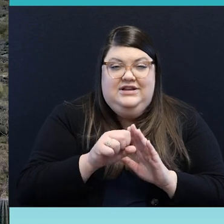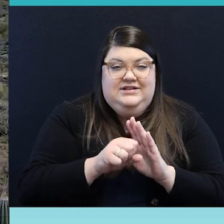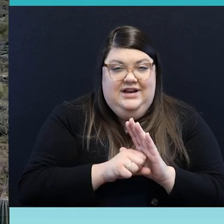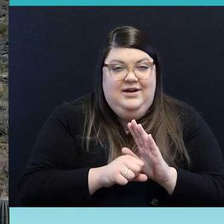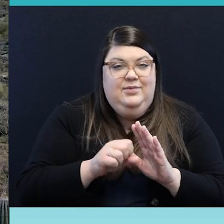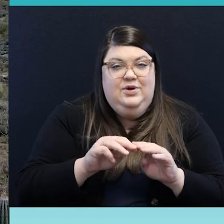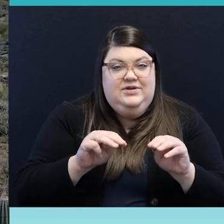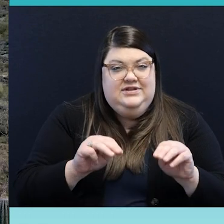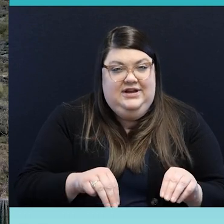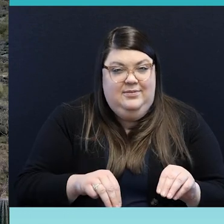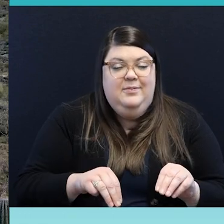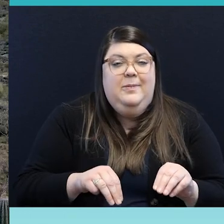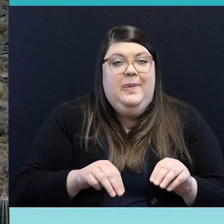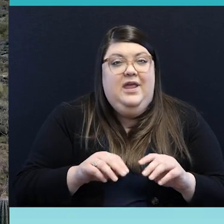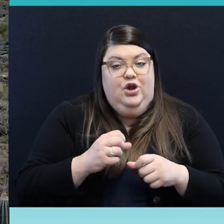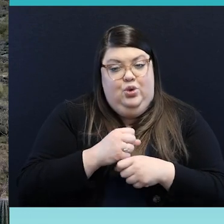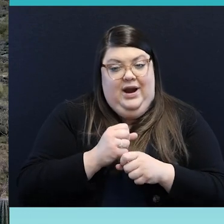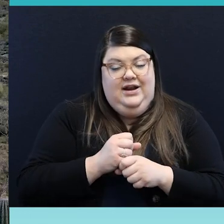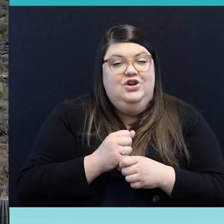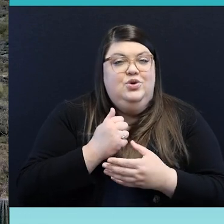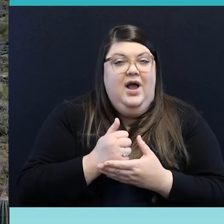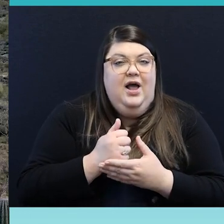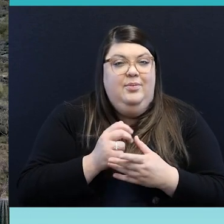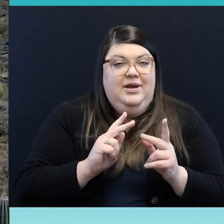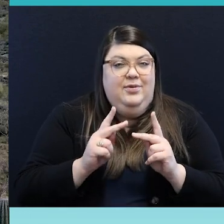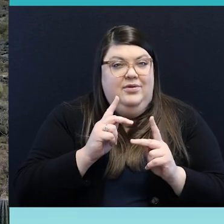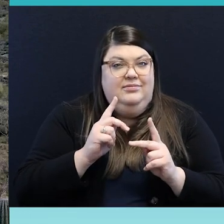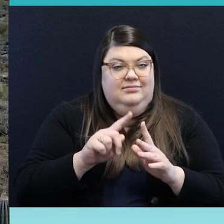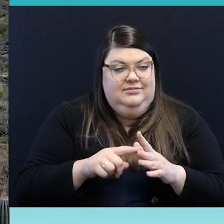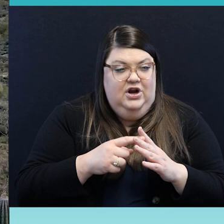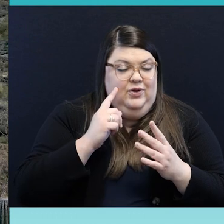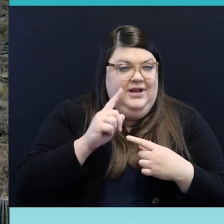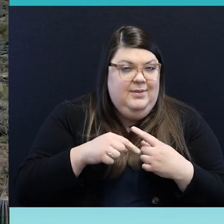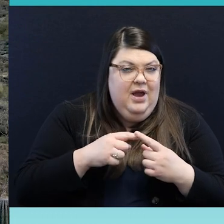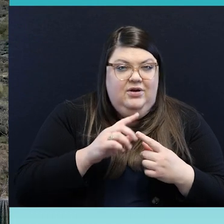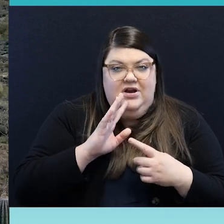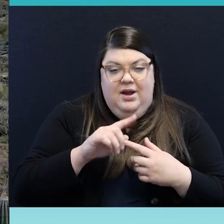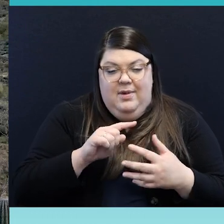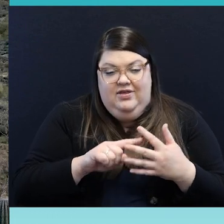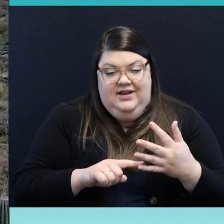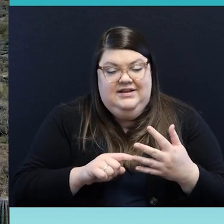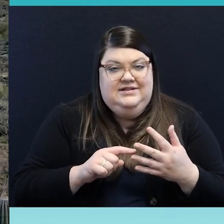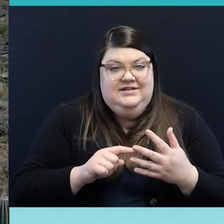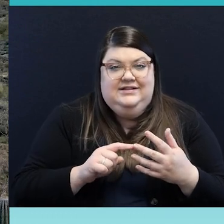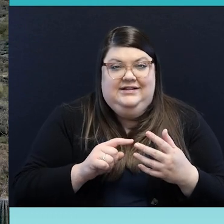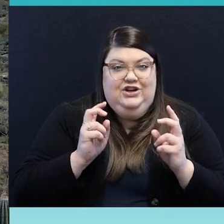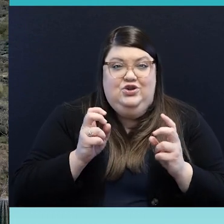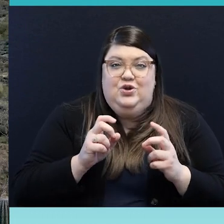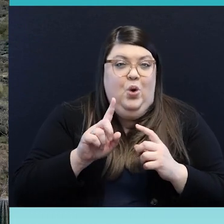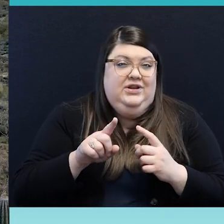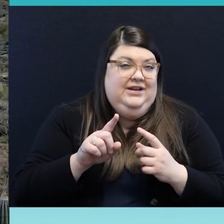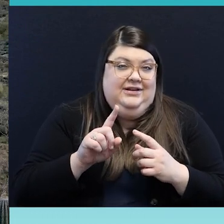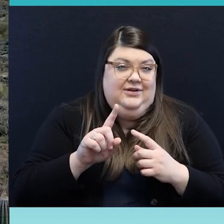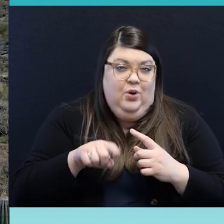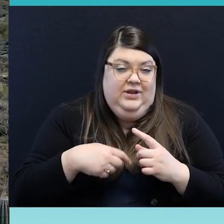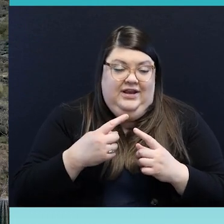Alliance created to help people begin to think about and talk about these issues is only up through Saturday. So if you have not seen